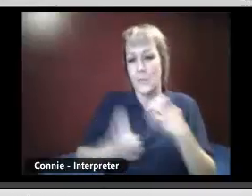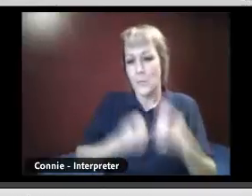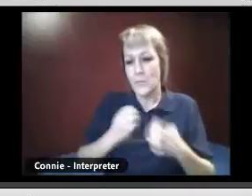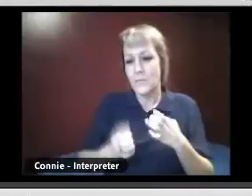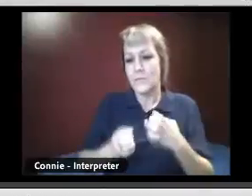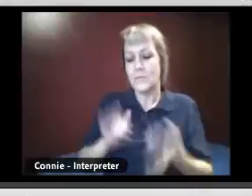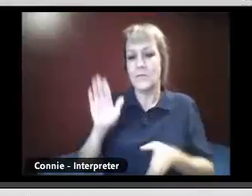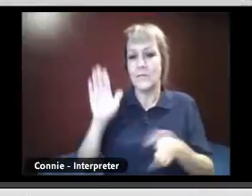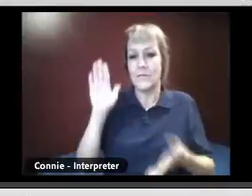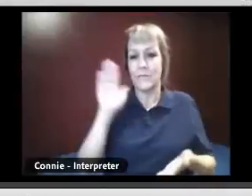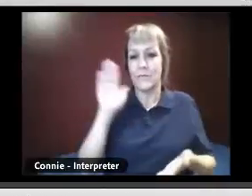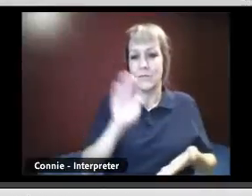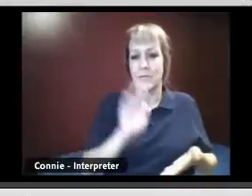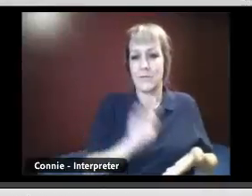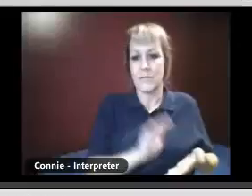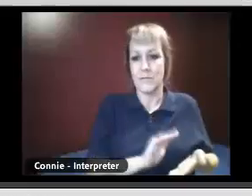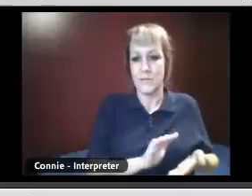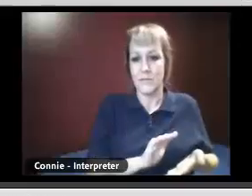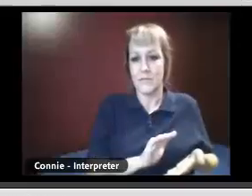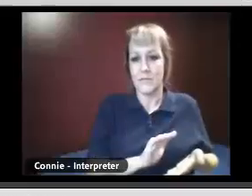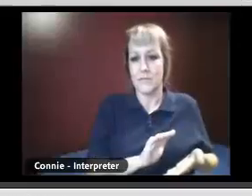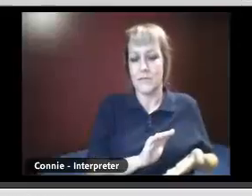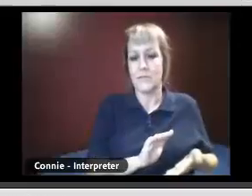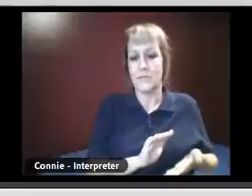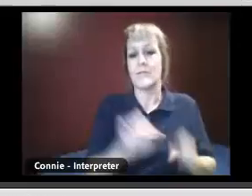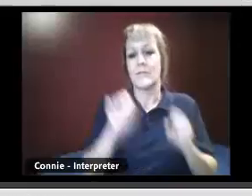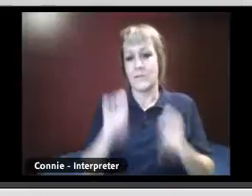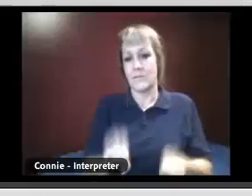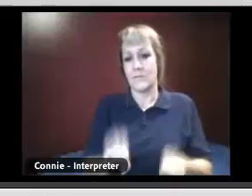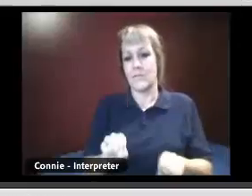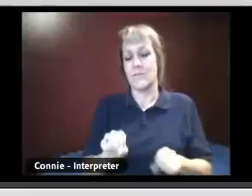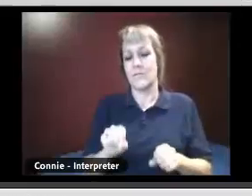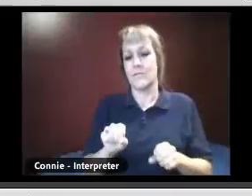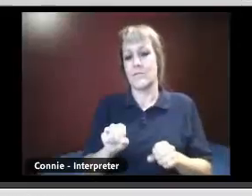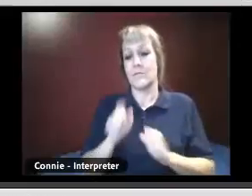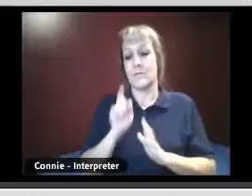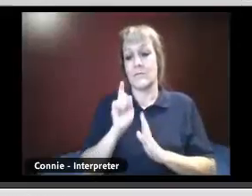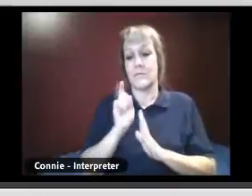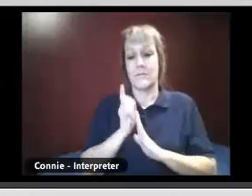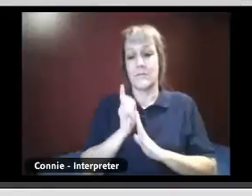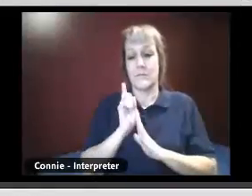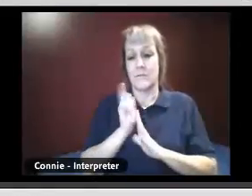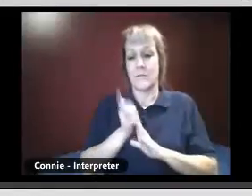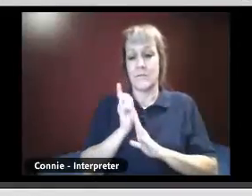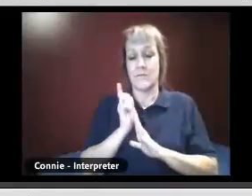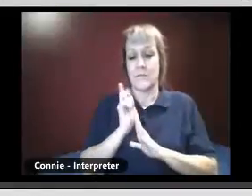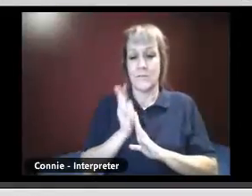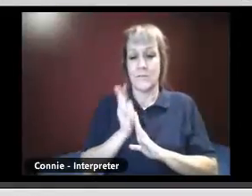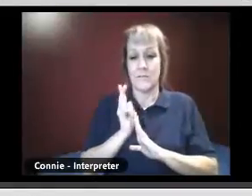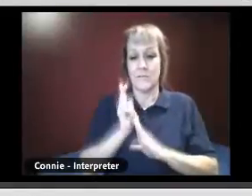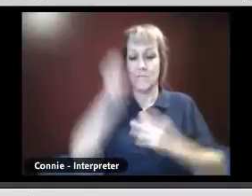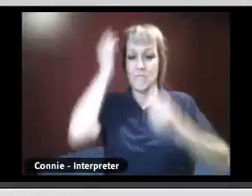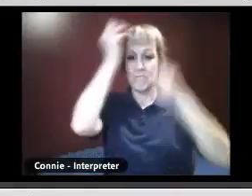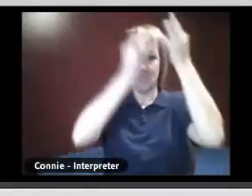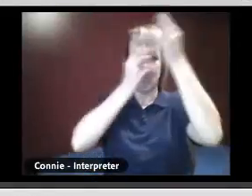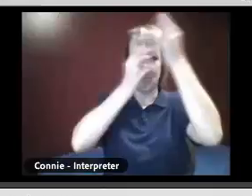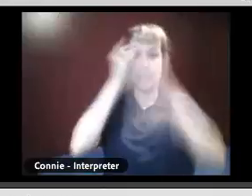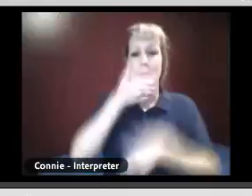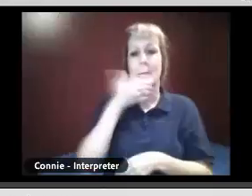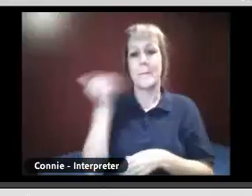receive, and it gives you just those couple of moments, right, to get your thoughts together so you have a better